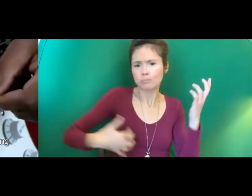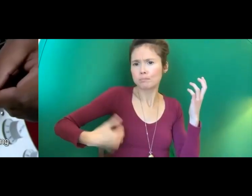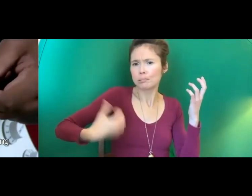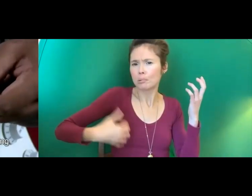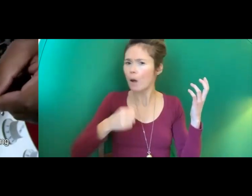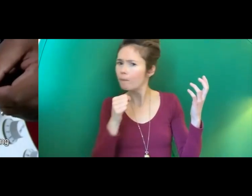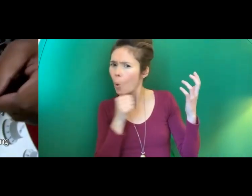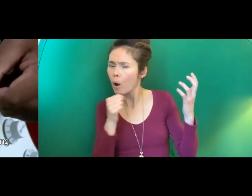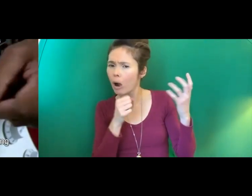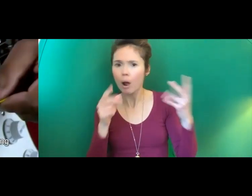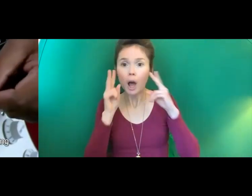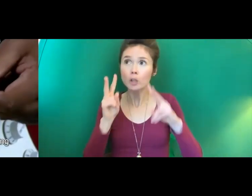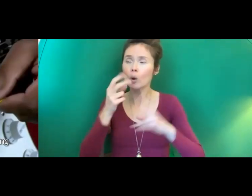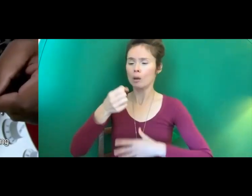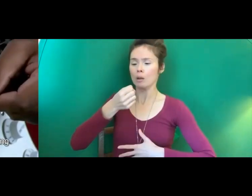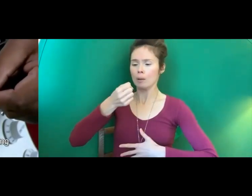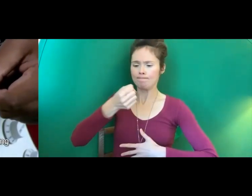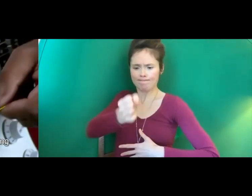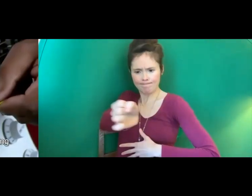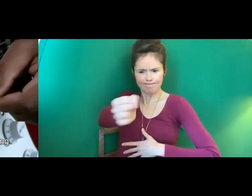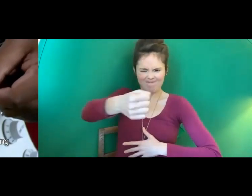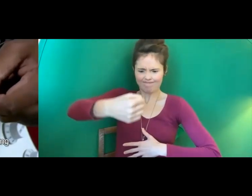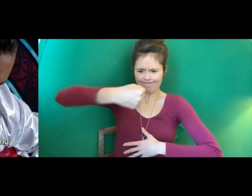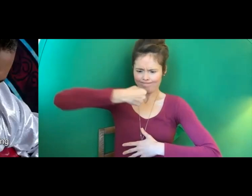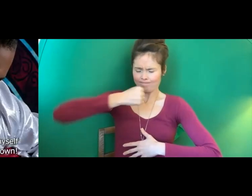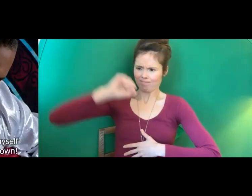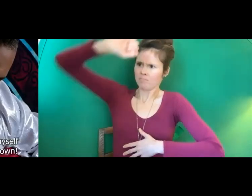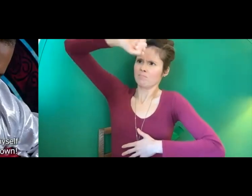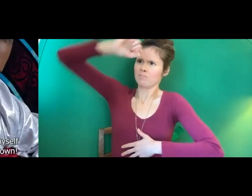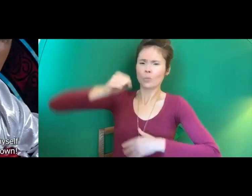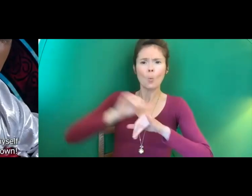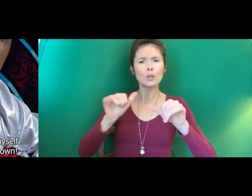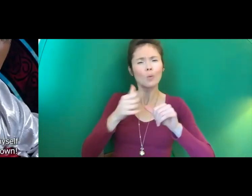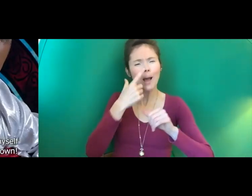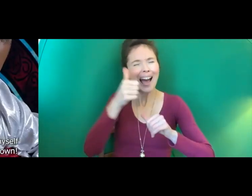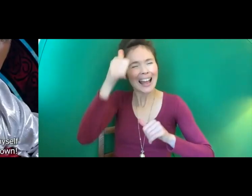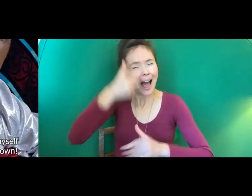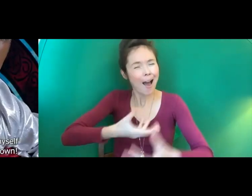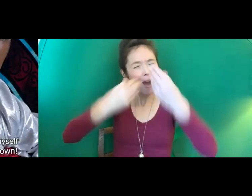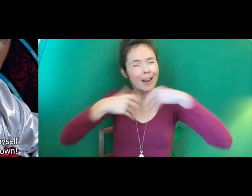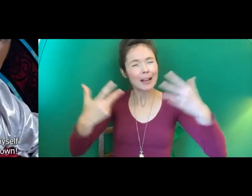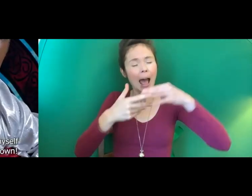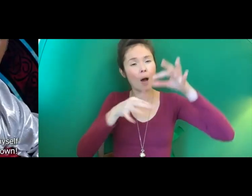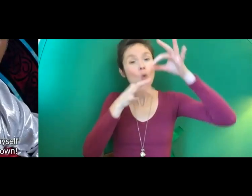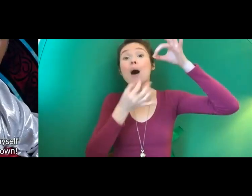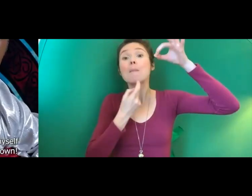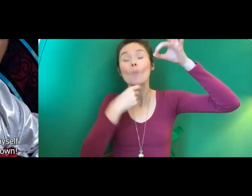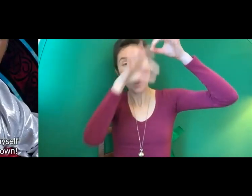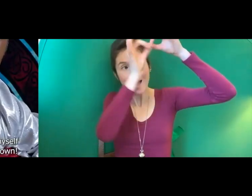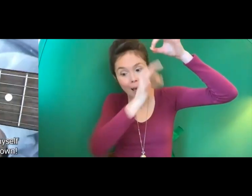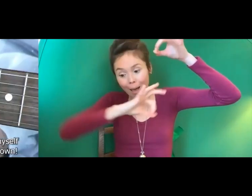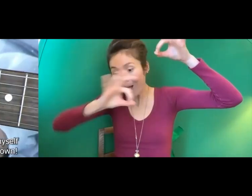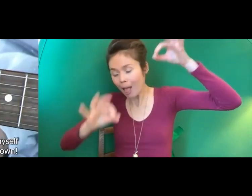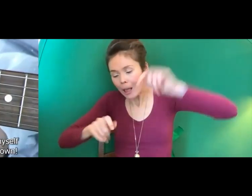saw which way the mic should be facing and how to route all the cables so that accident-prone individuals like myself don't